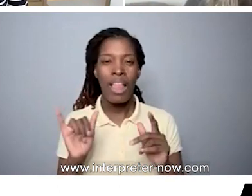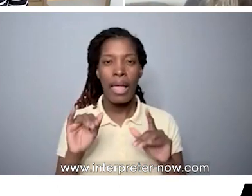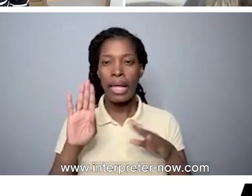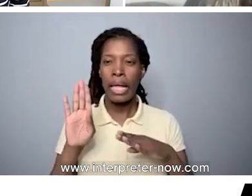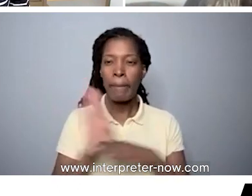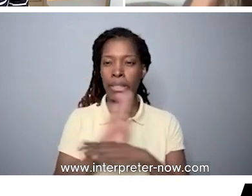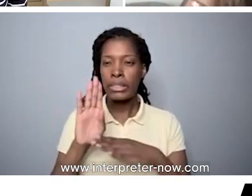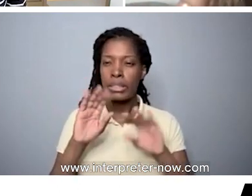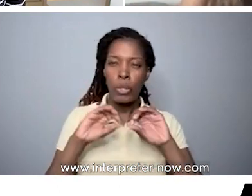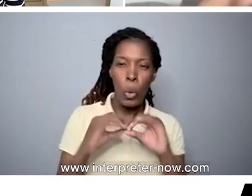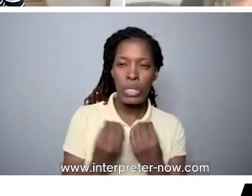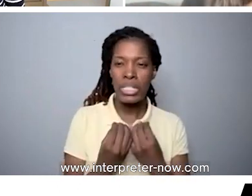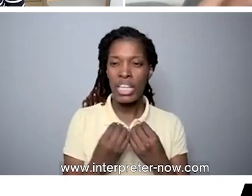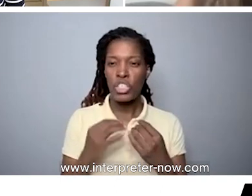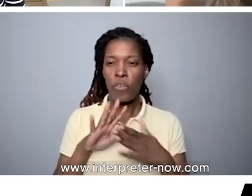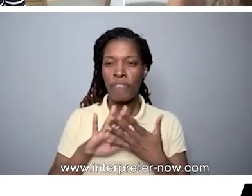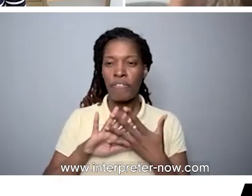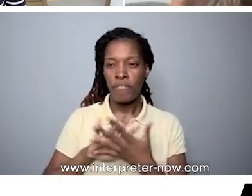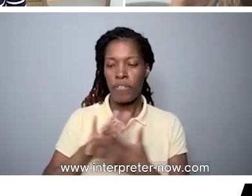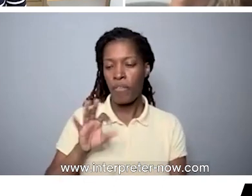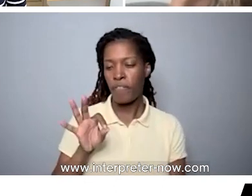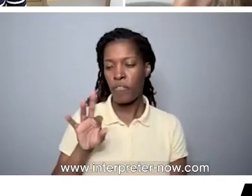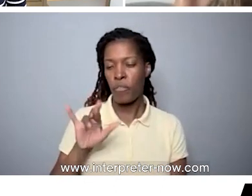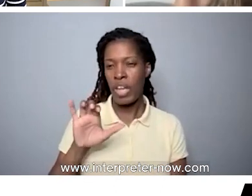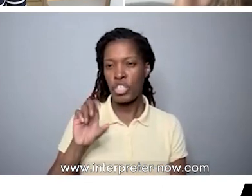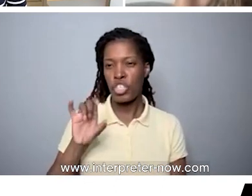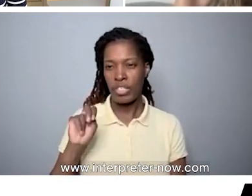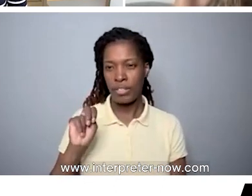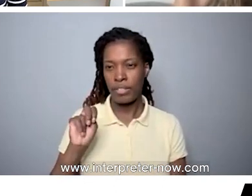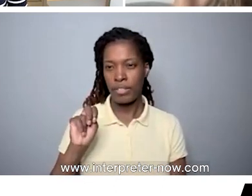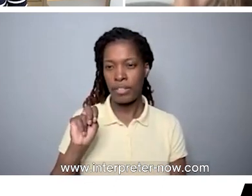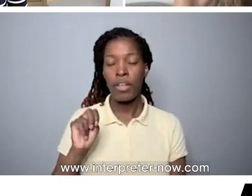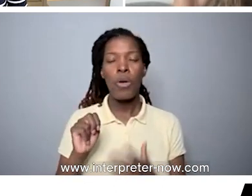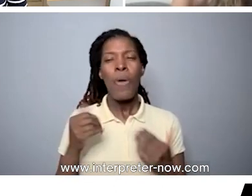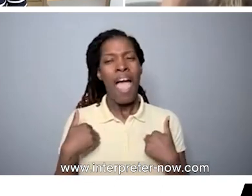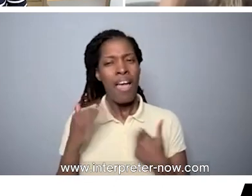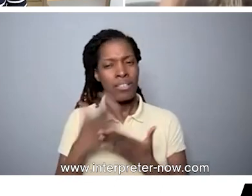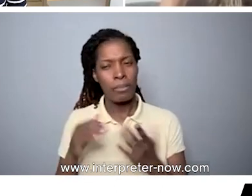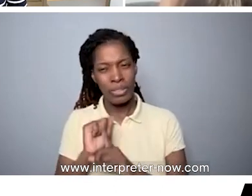ones. Like, okay, well, so some of the ones we get are things like,